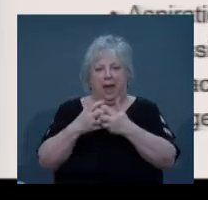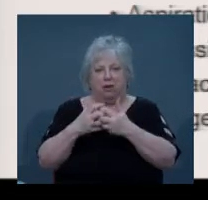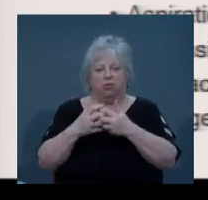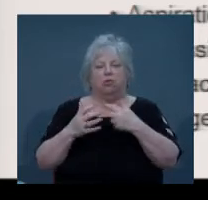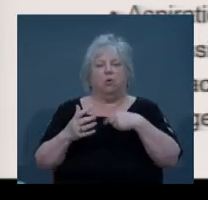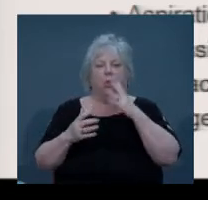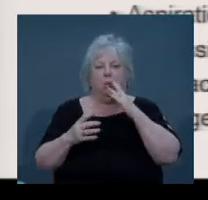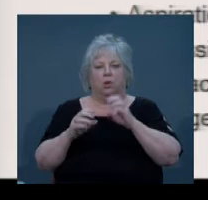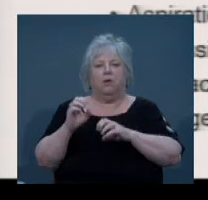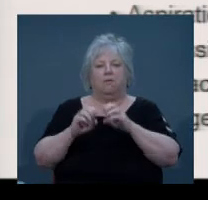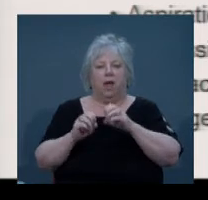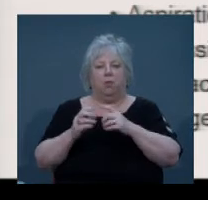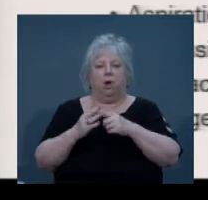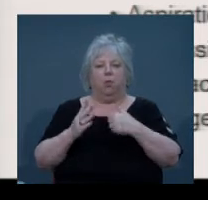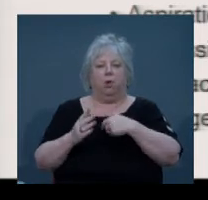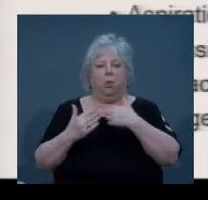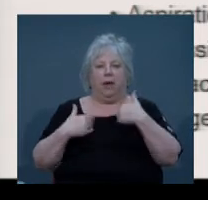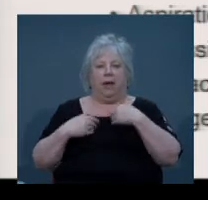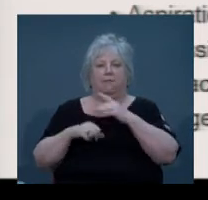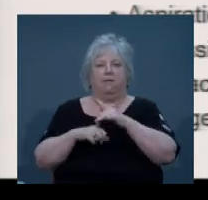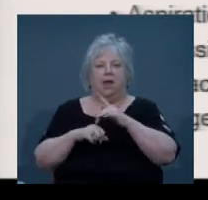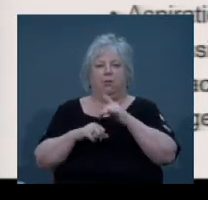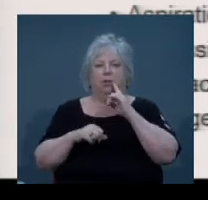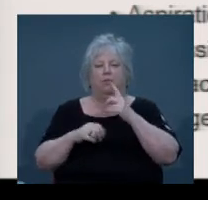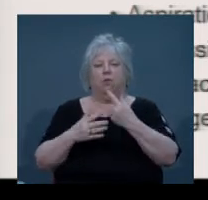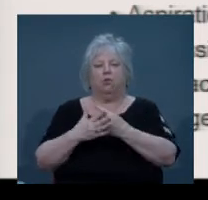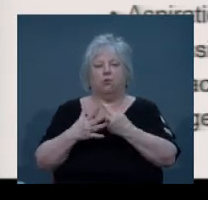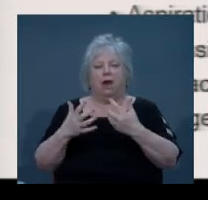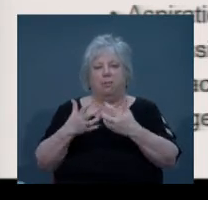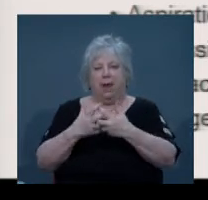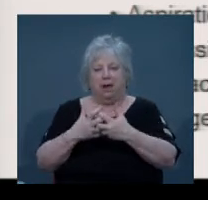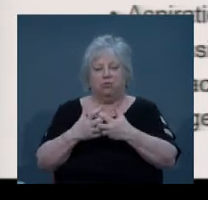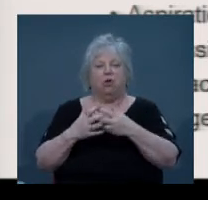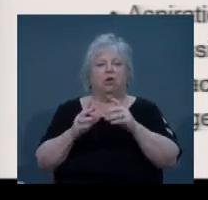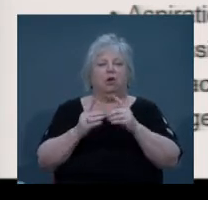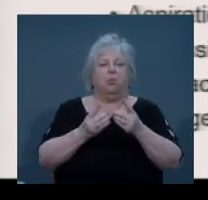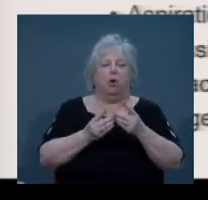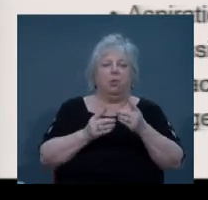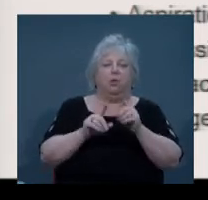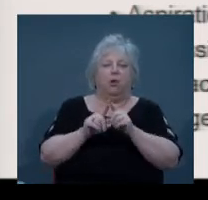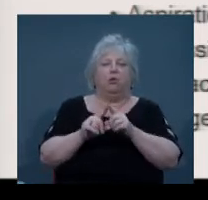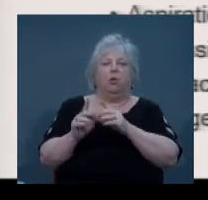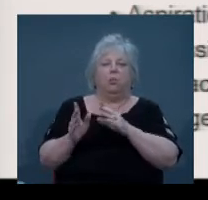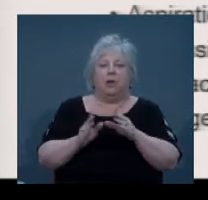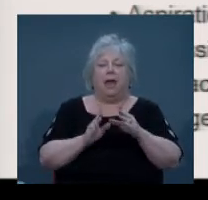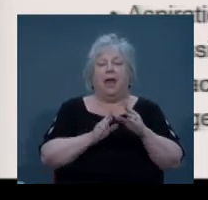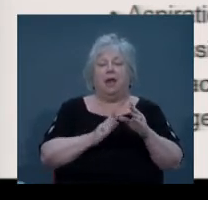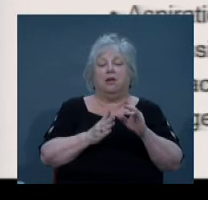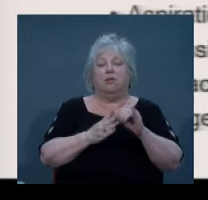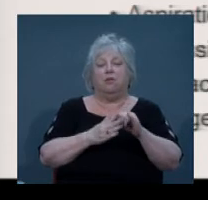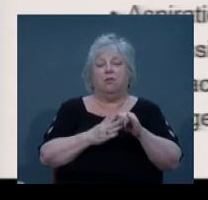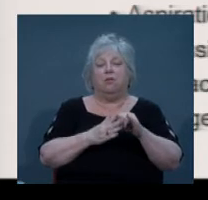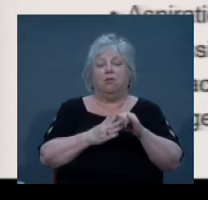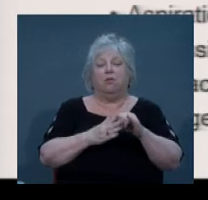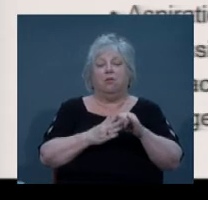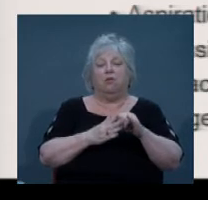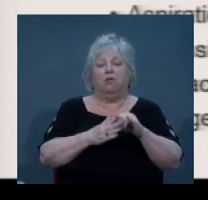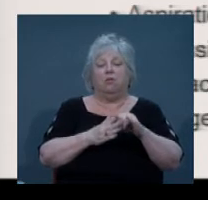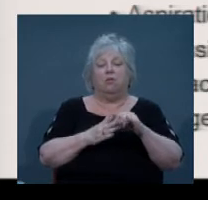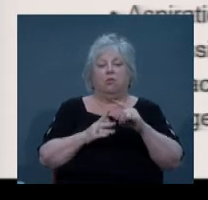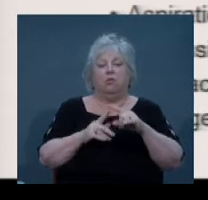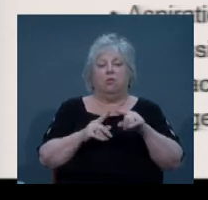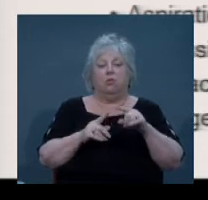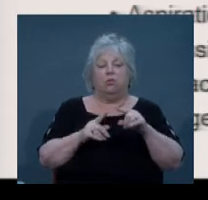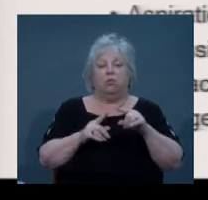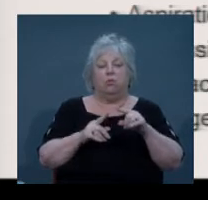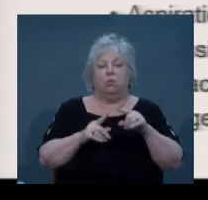be evaluating what we have available for grant match. The departments also plan on grants they want to apply for and let us know what kind of match they may